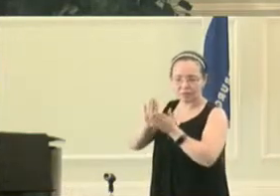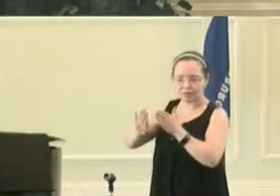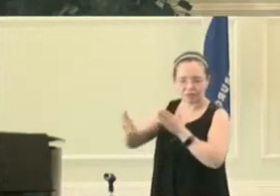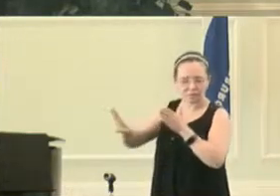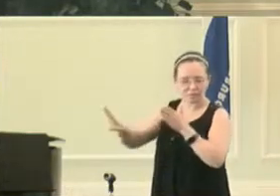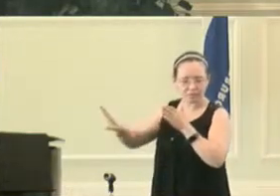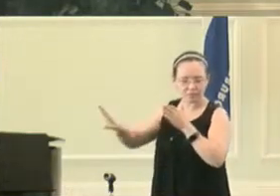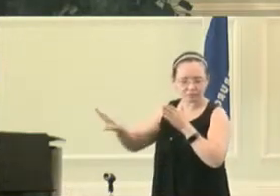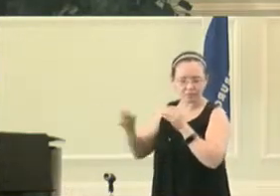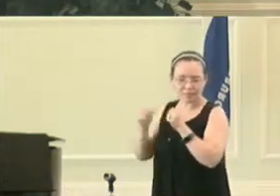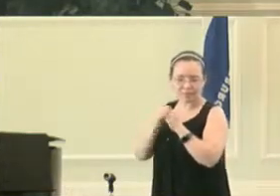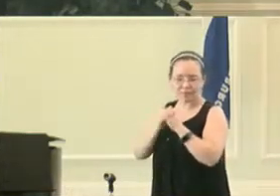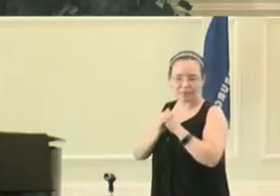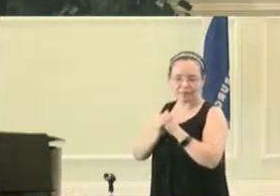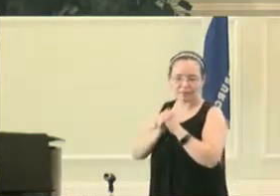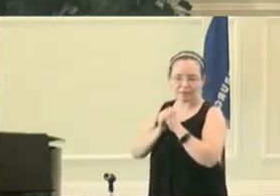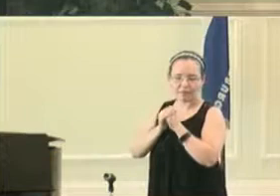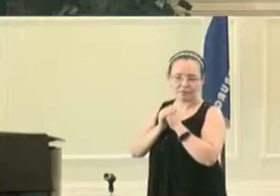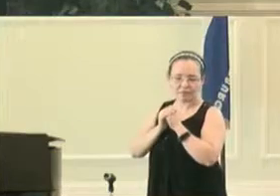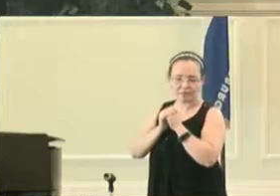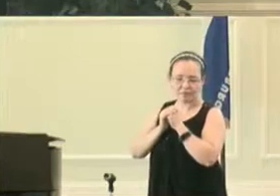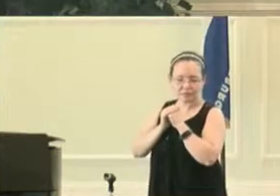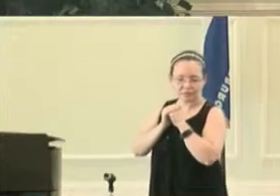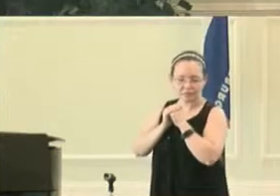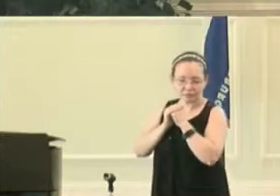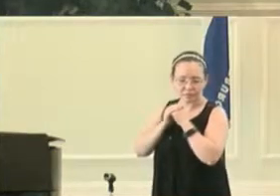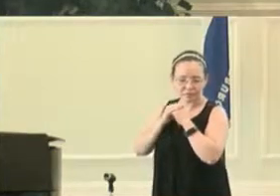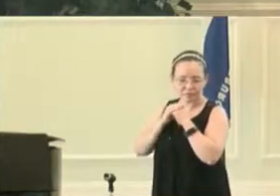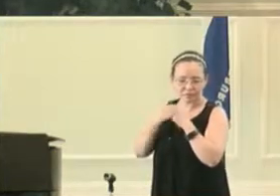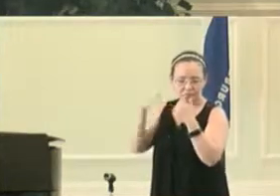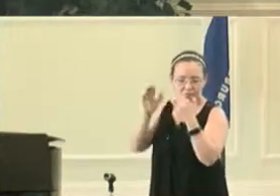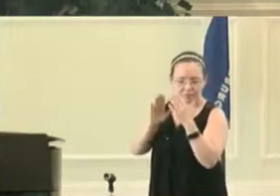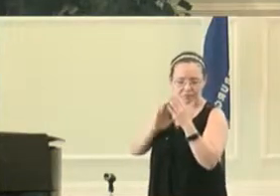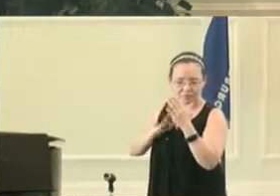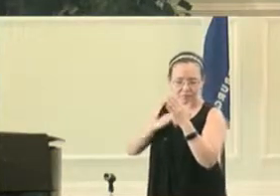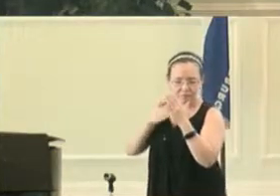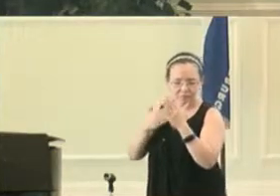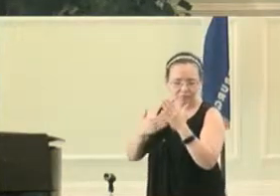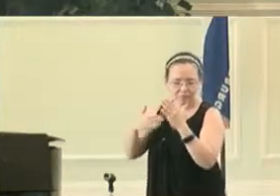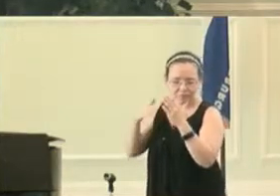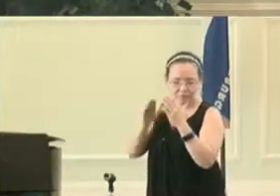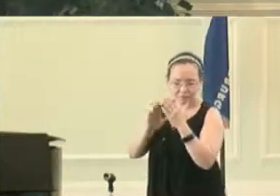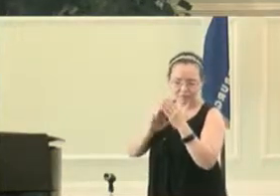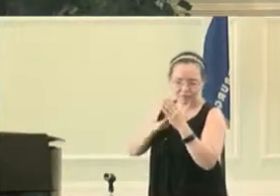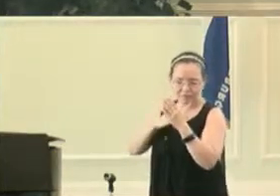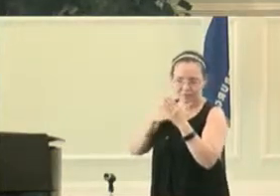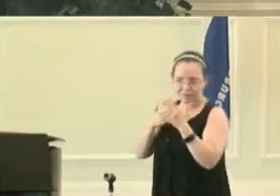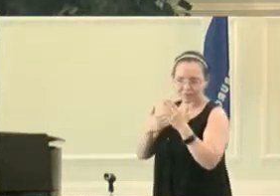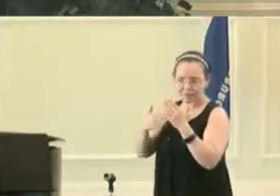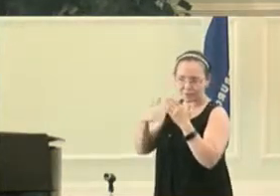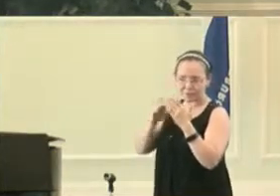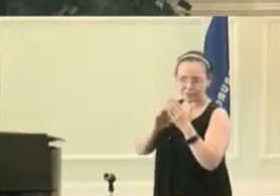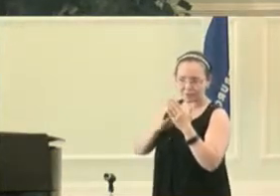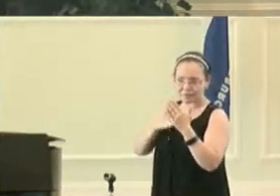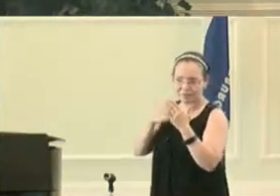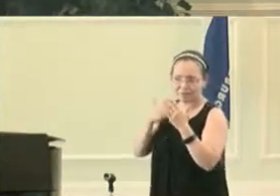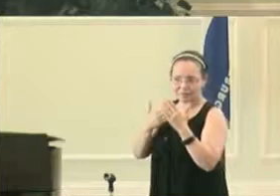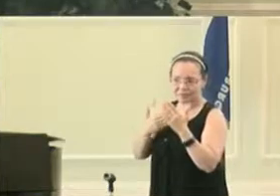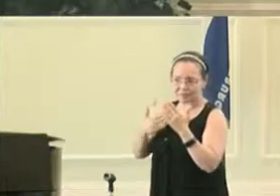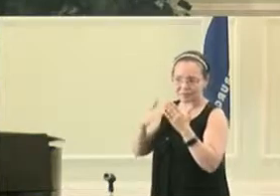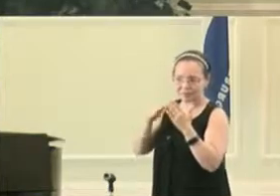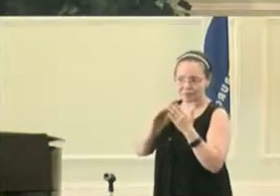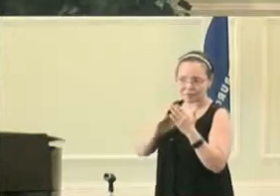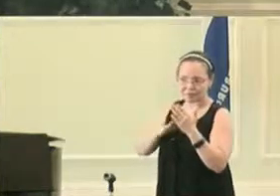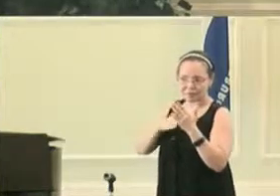healed. So I rest in your promises. Now I'm sure of this,